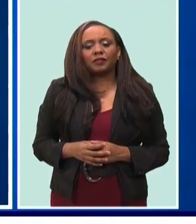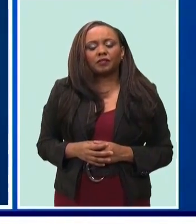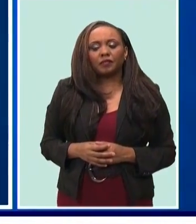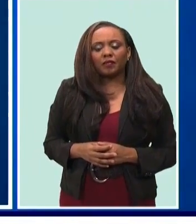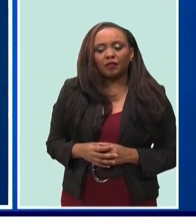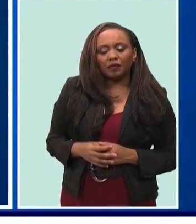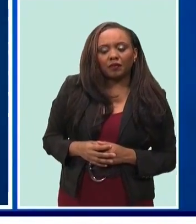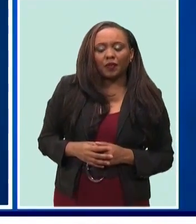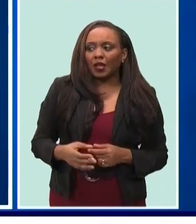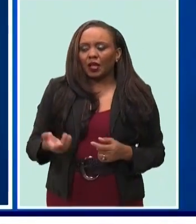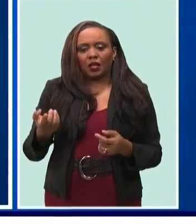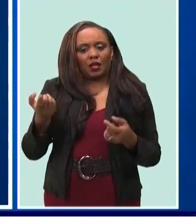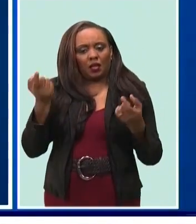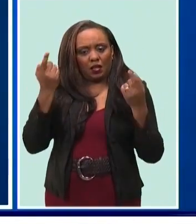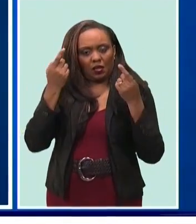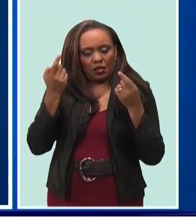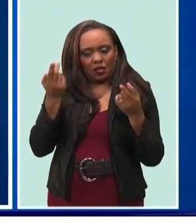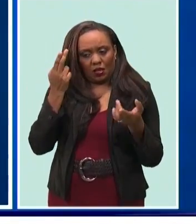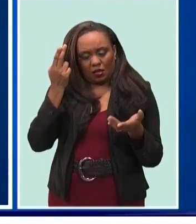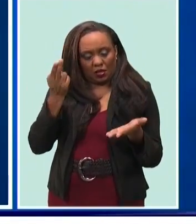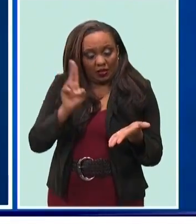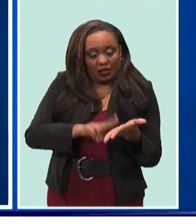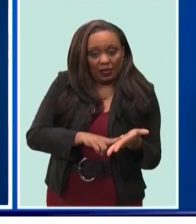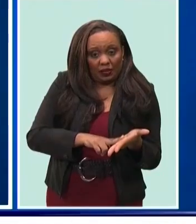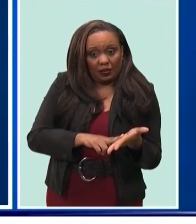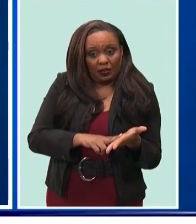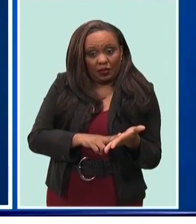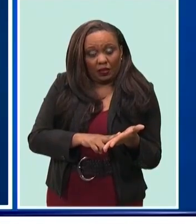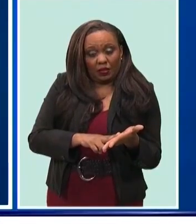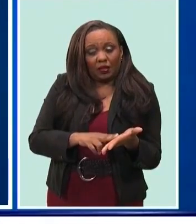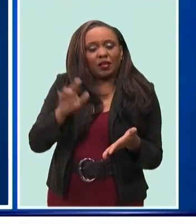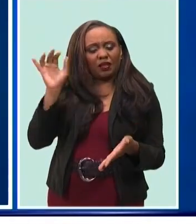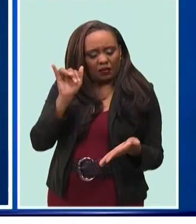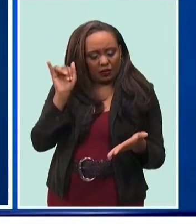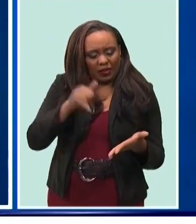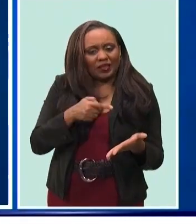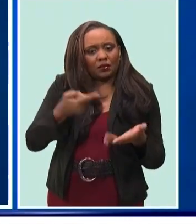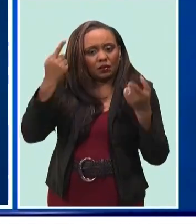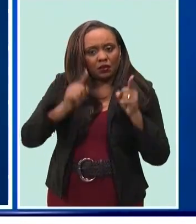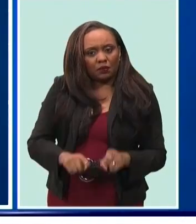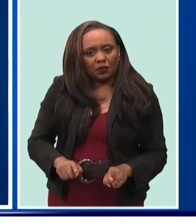agreement that is designed to create one